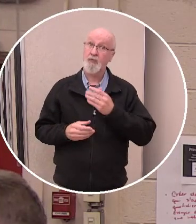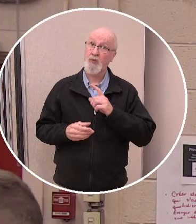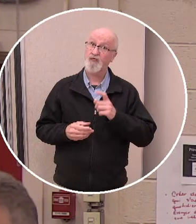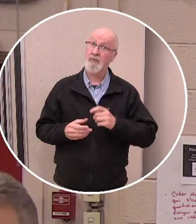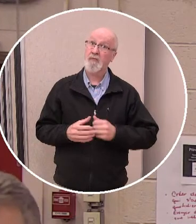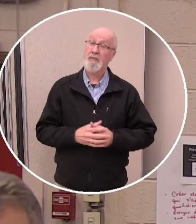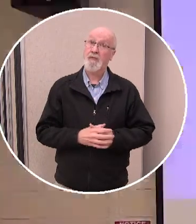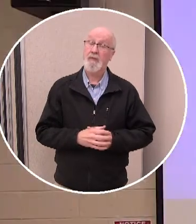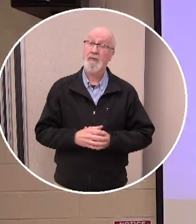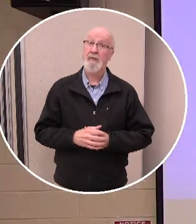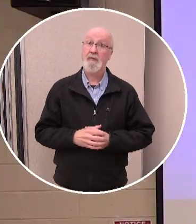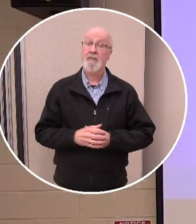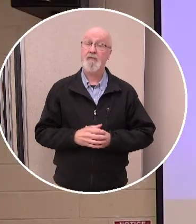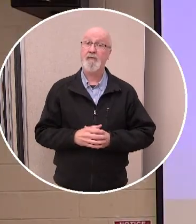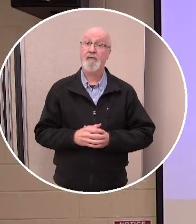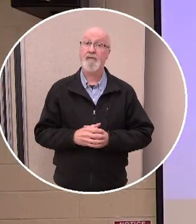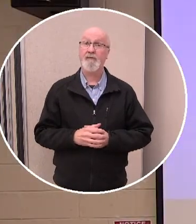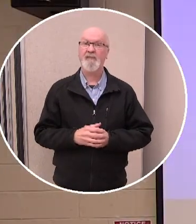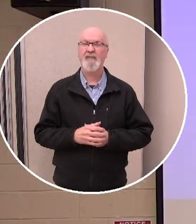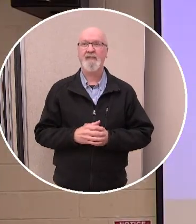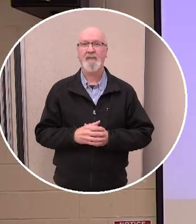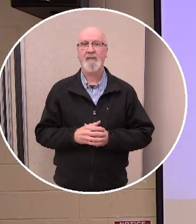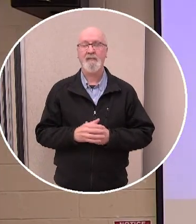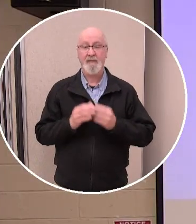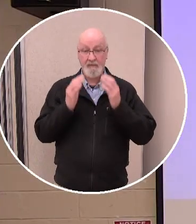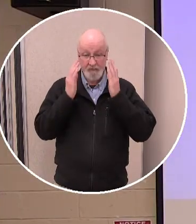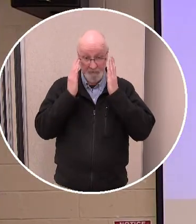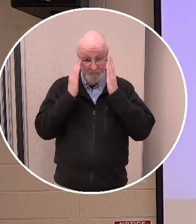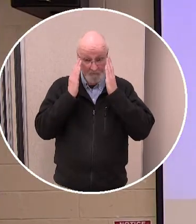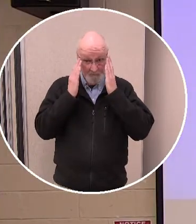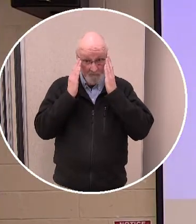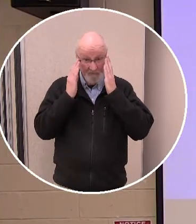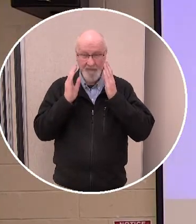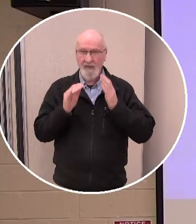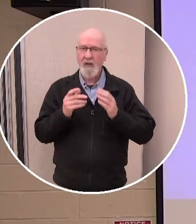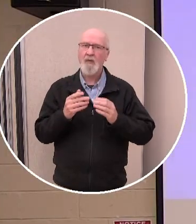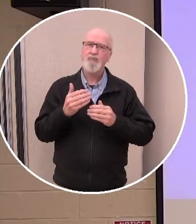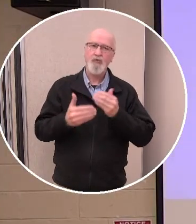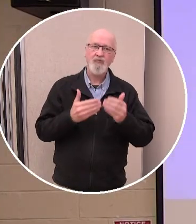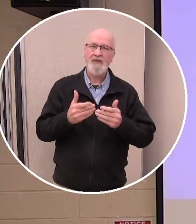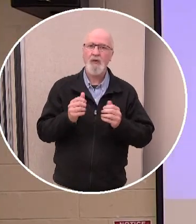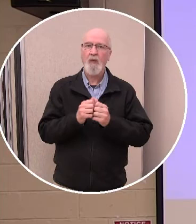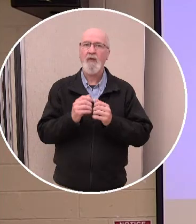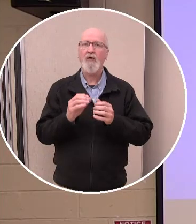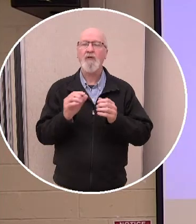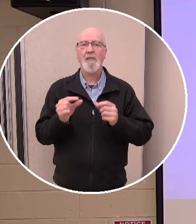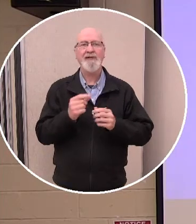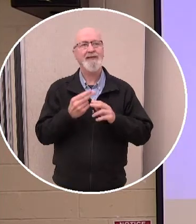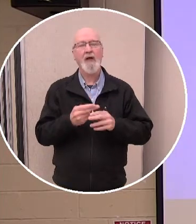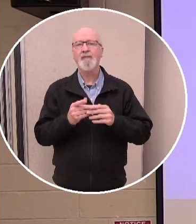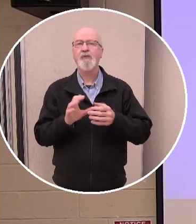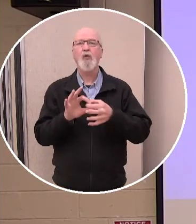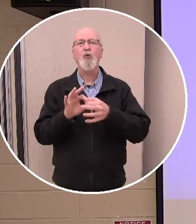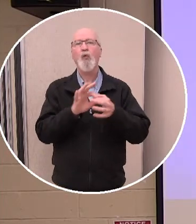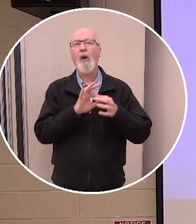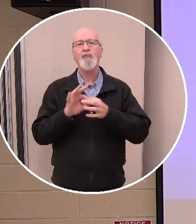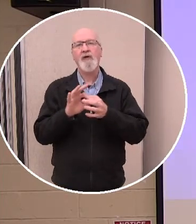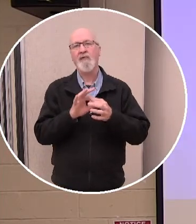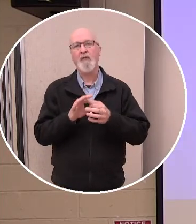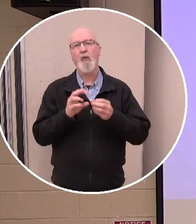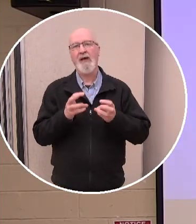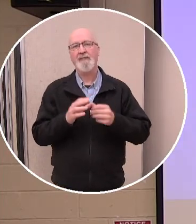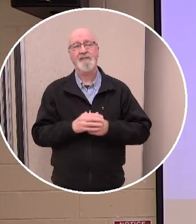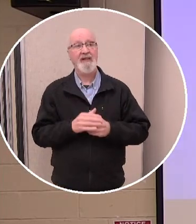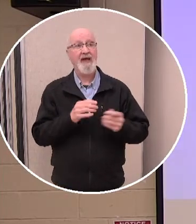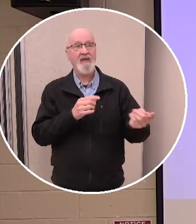Scott. This process with government is a cooperative approach. They are not telling us how